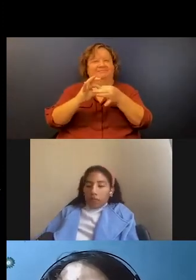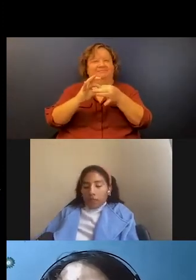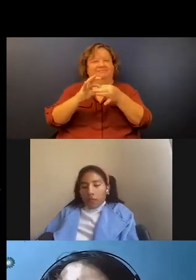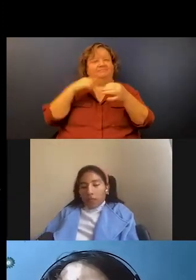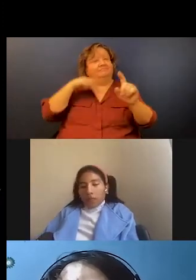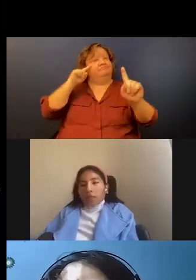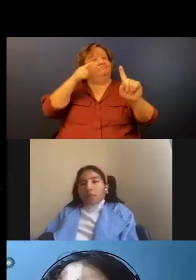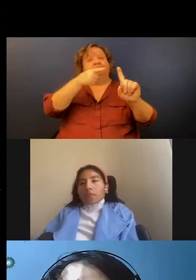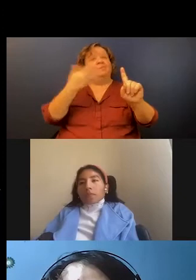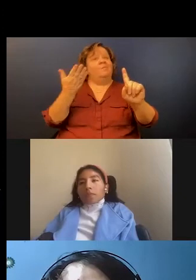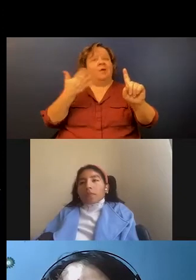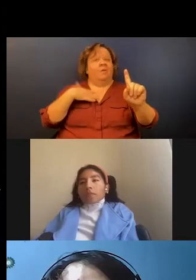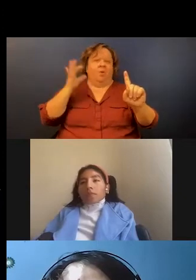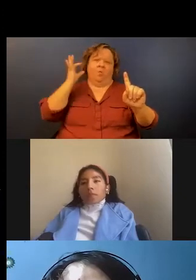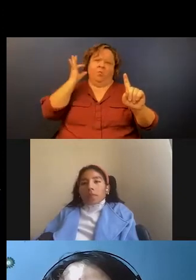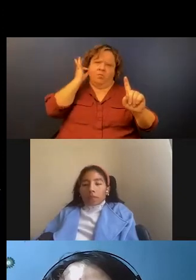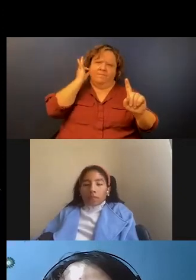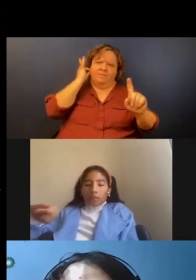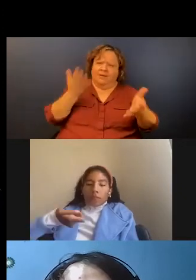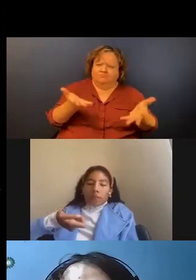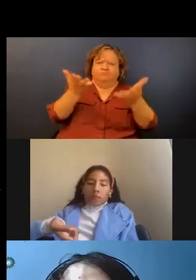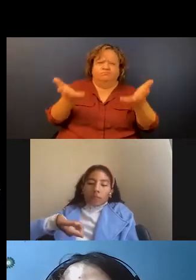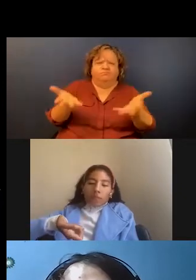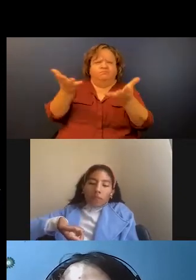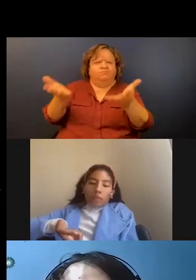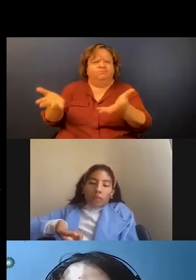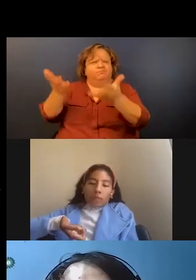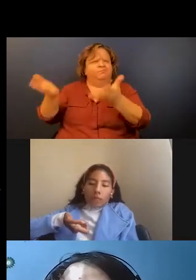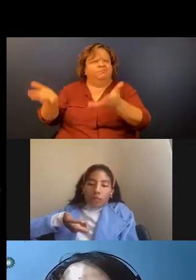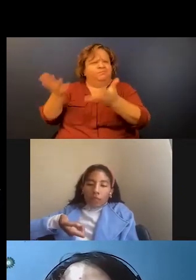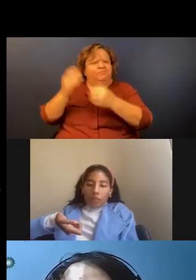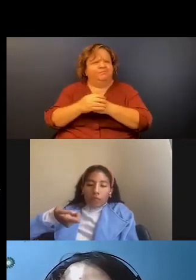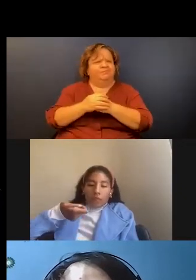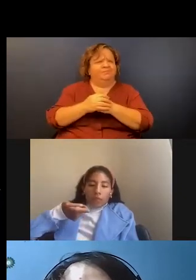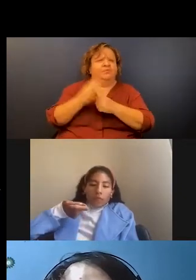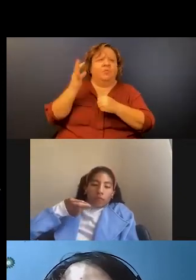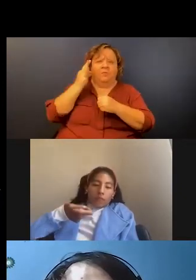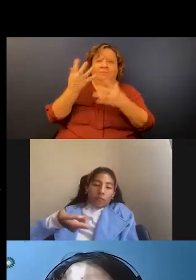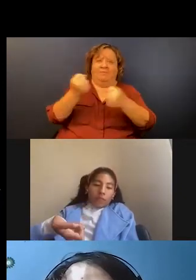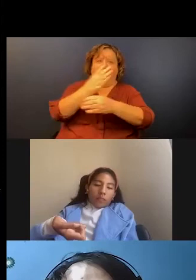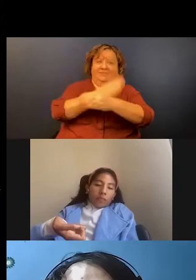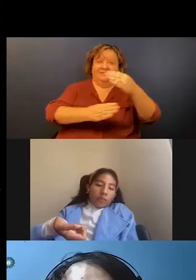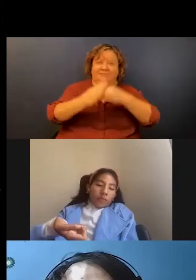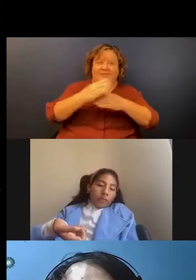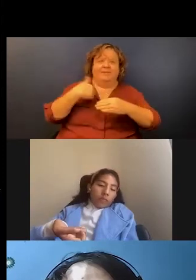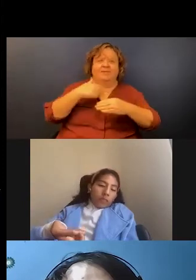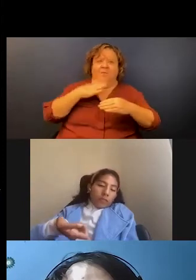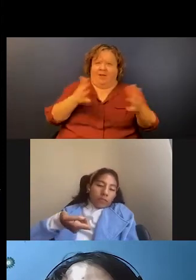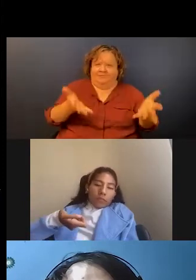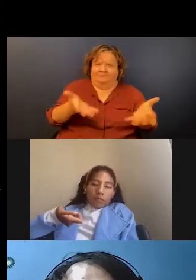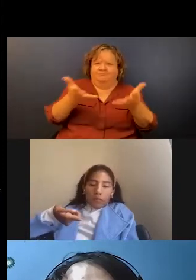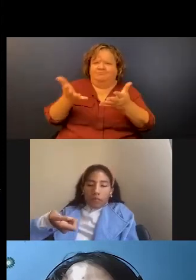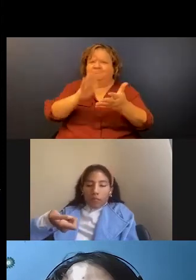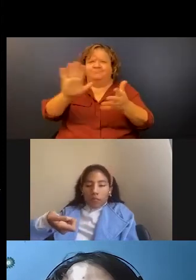have discapacidad some sort of y que disability, luchan por and el they're respeto de los derechos fighting for the humanos respect of por human medio del rights arte, through art, haciendo teatro.